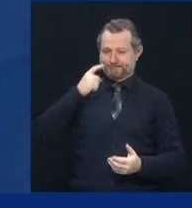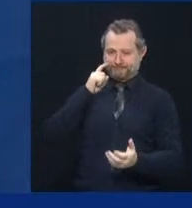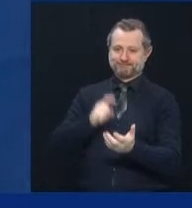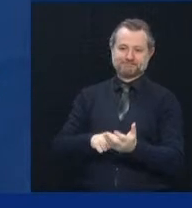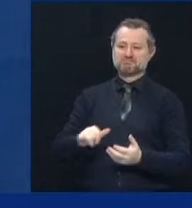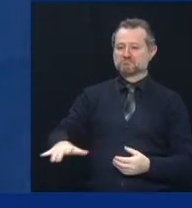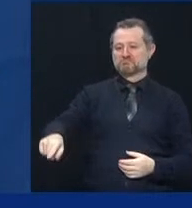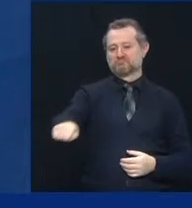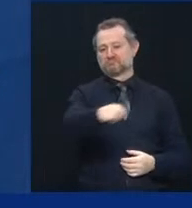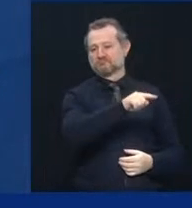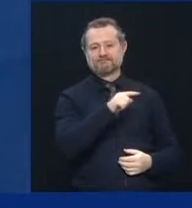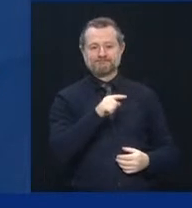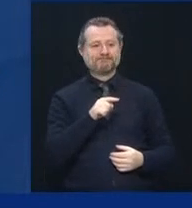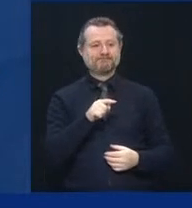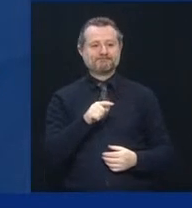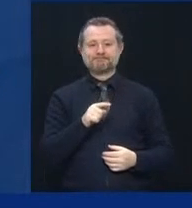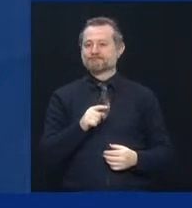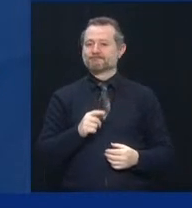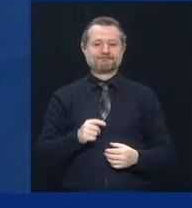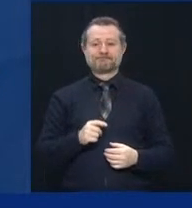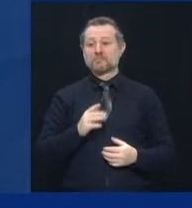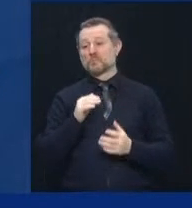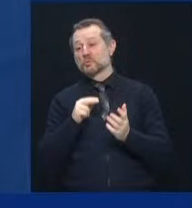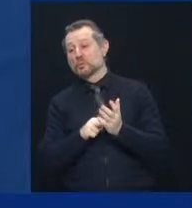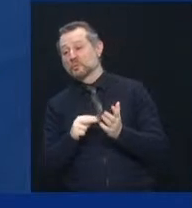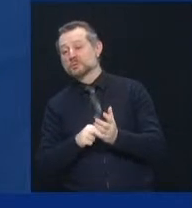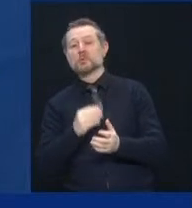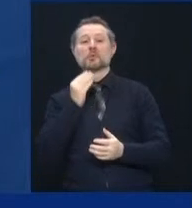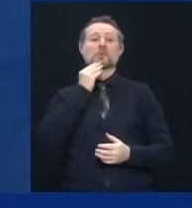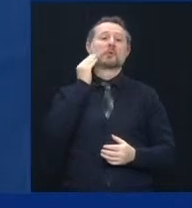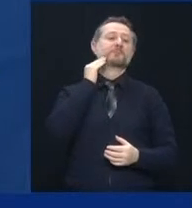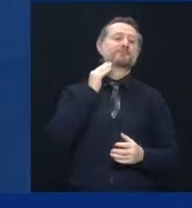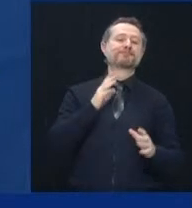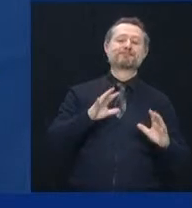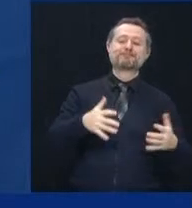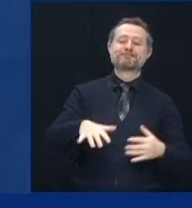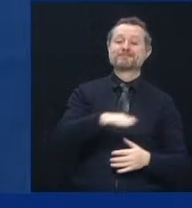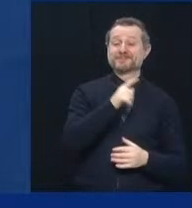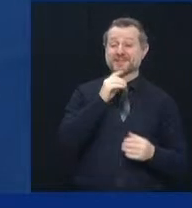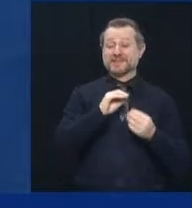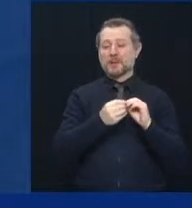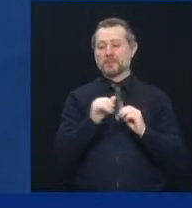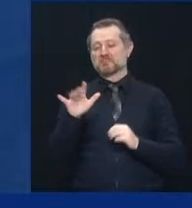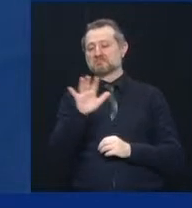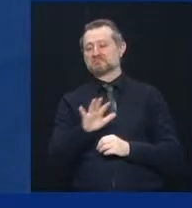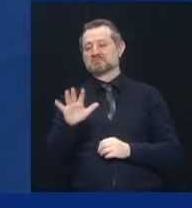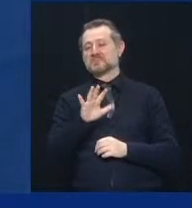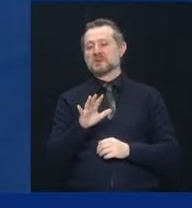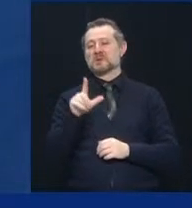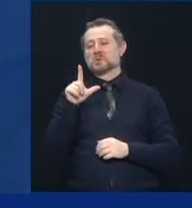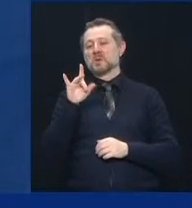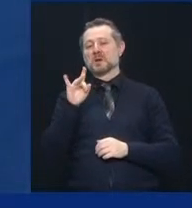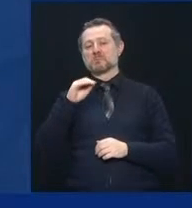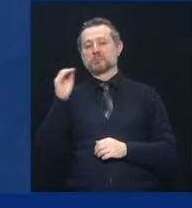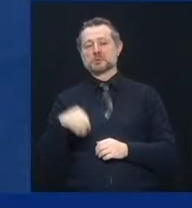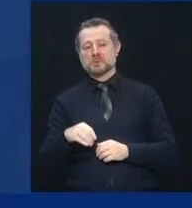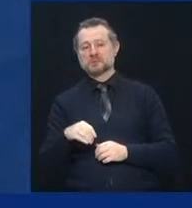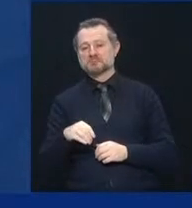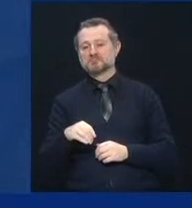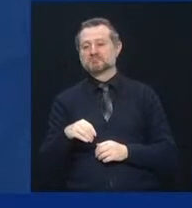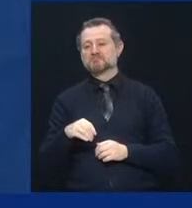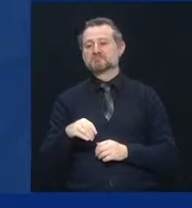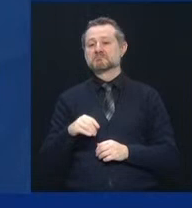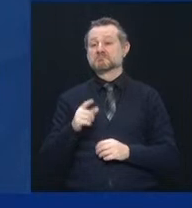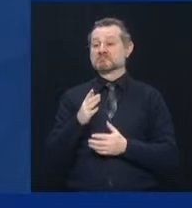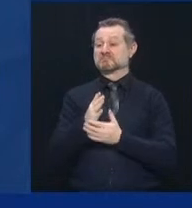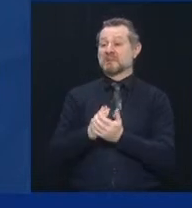all subgroups. In nursing homes, that number is 28%. Some may change their mind.